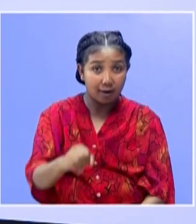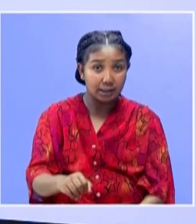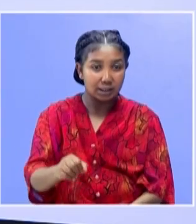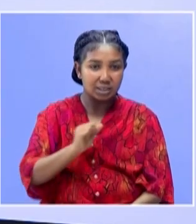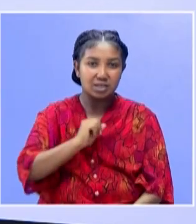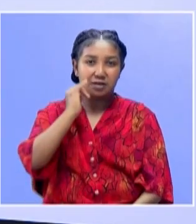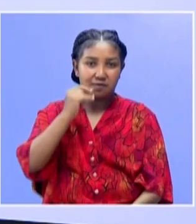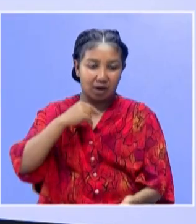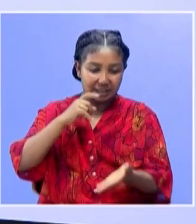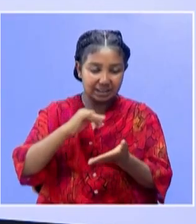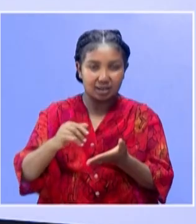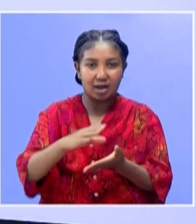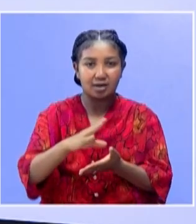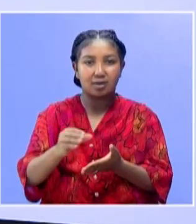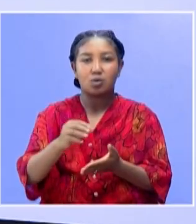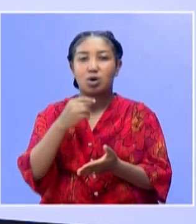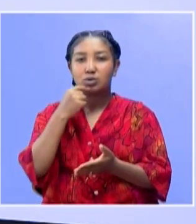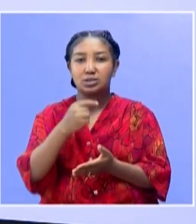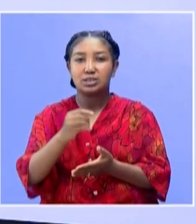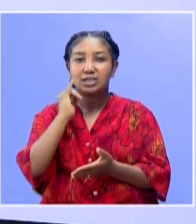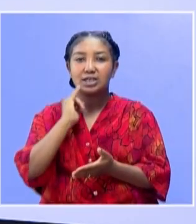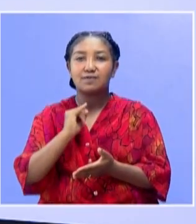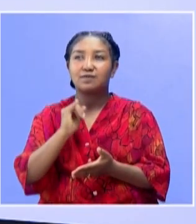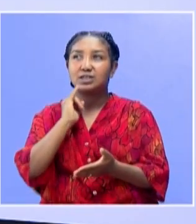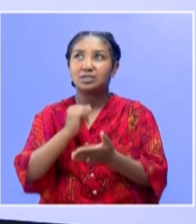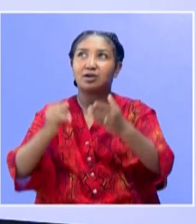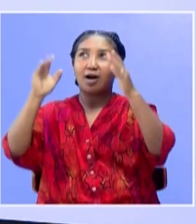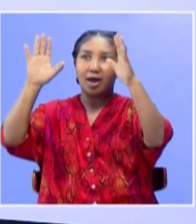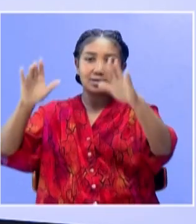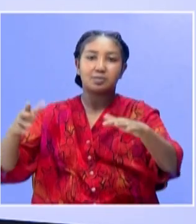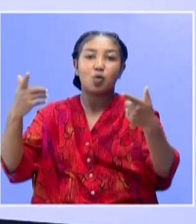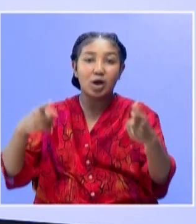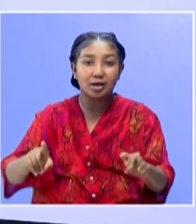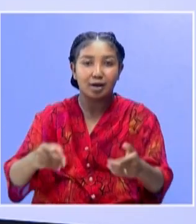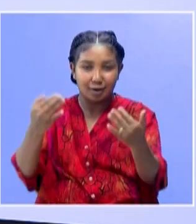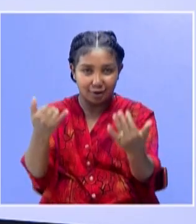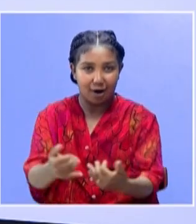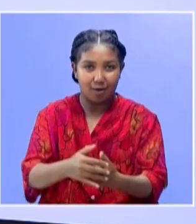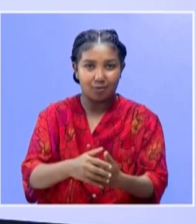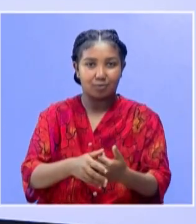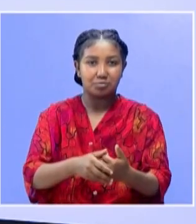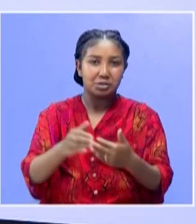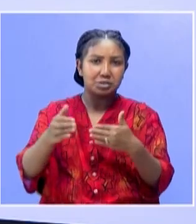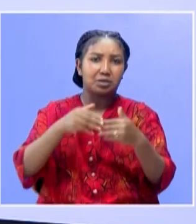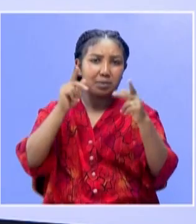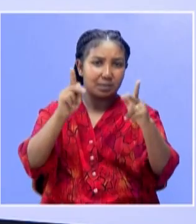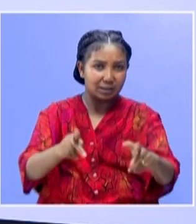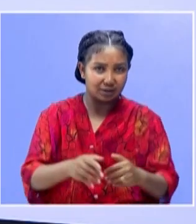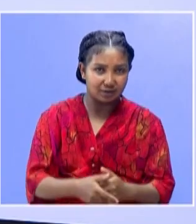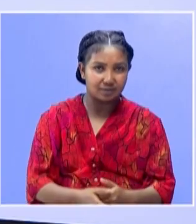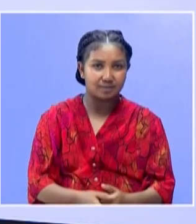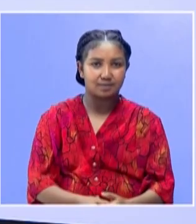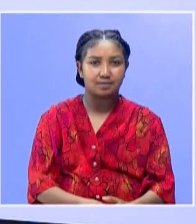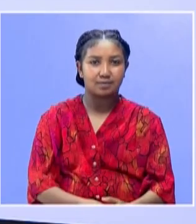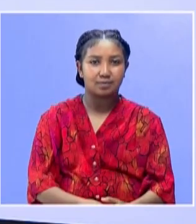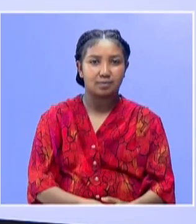is now. And when you say, if it rains, when? Now. Simple present.